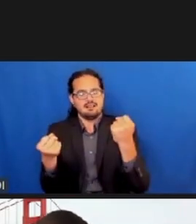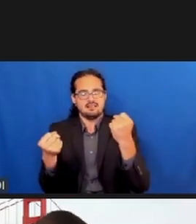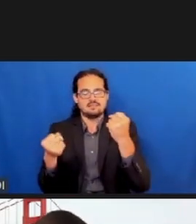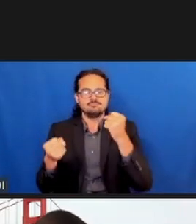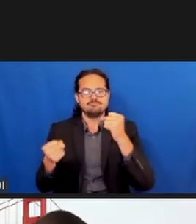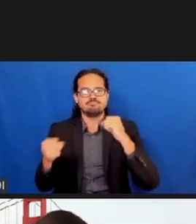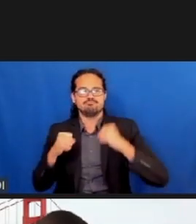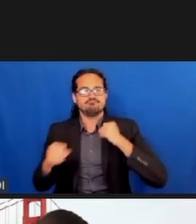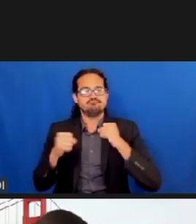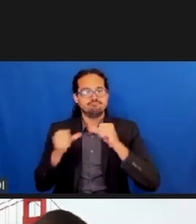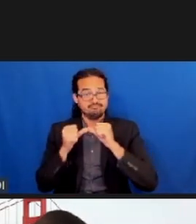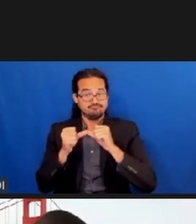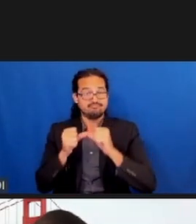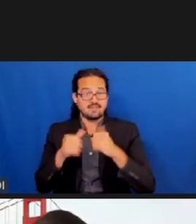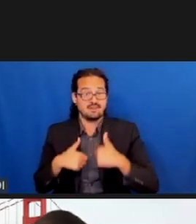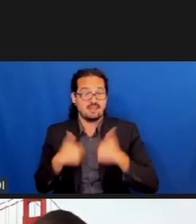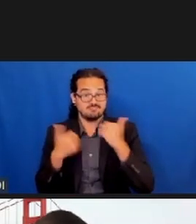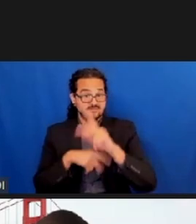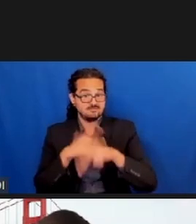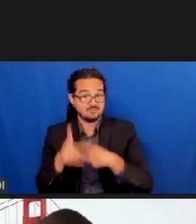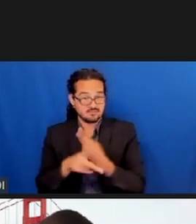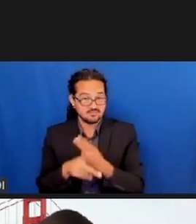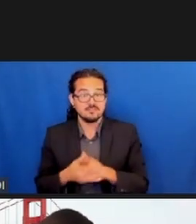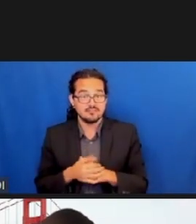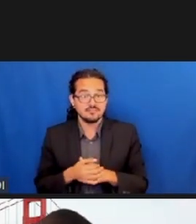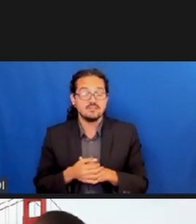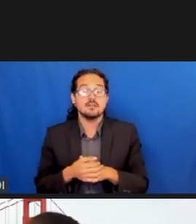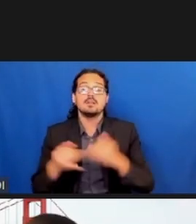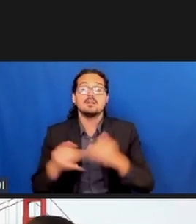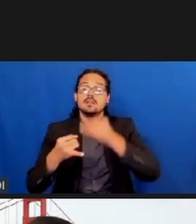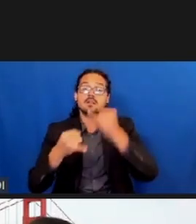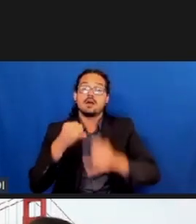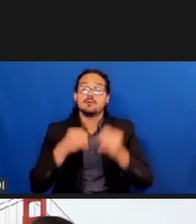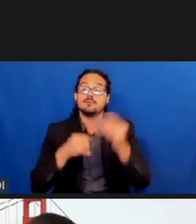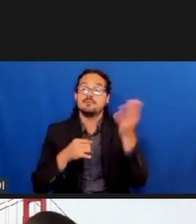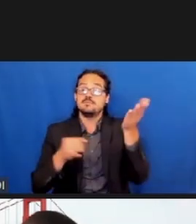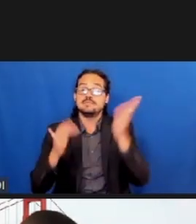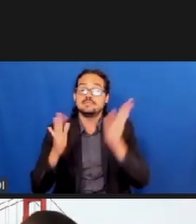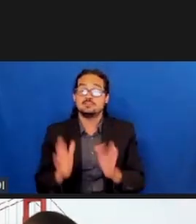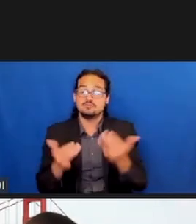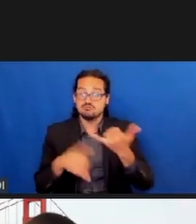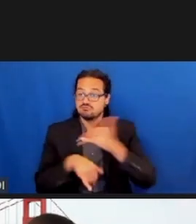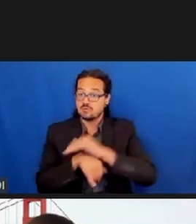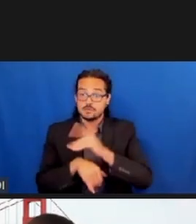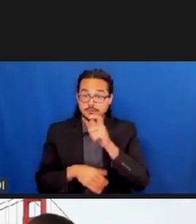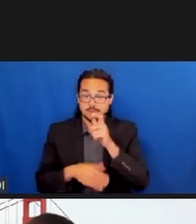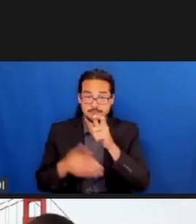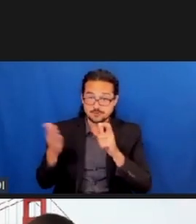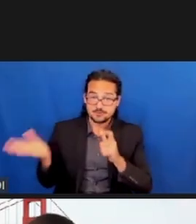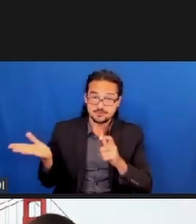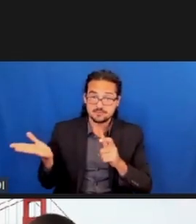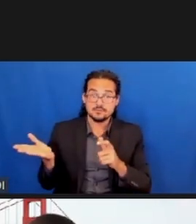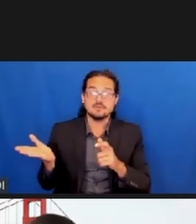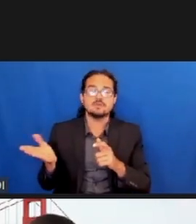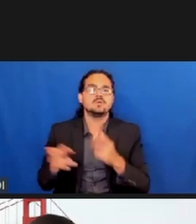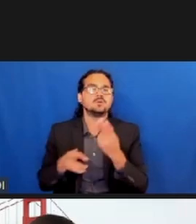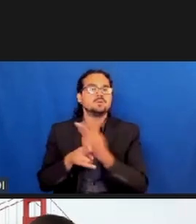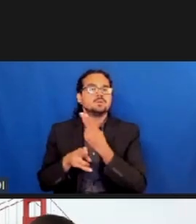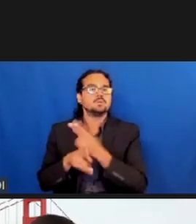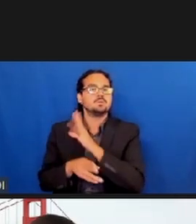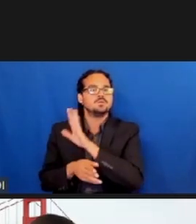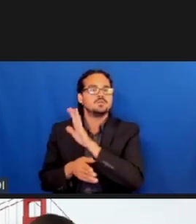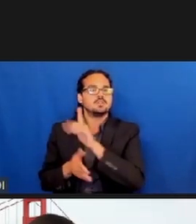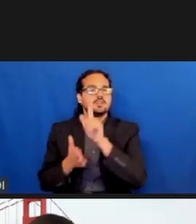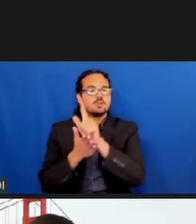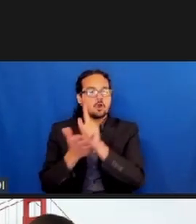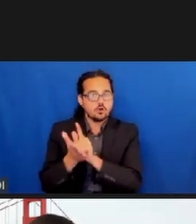introduce our final speaker in this lineup, and he uses his law and public policy and business background to help